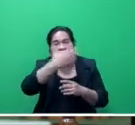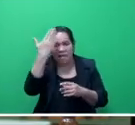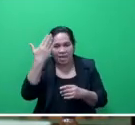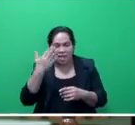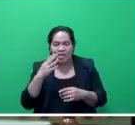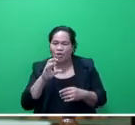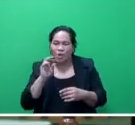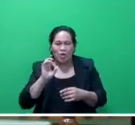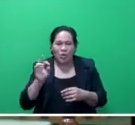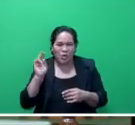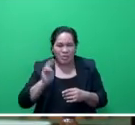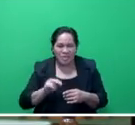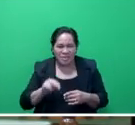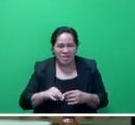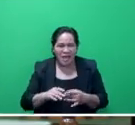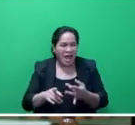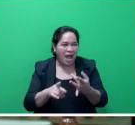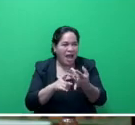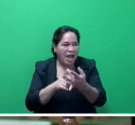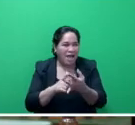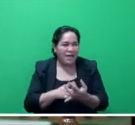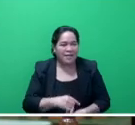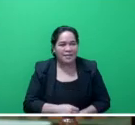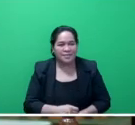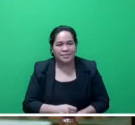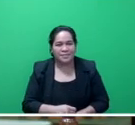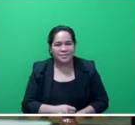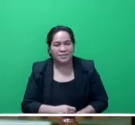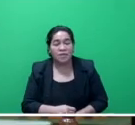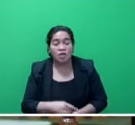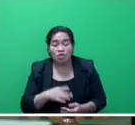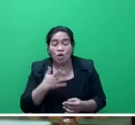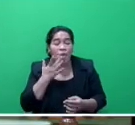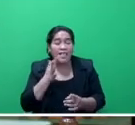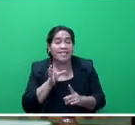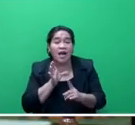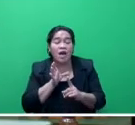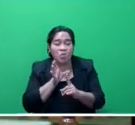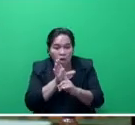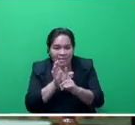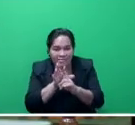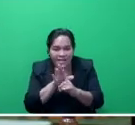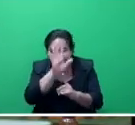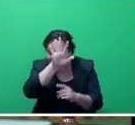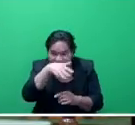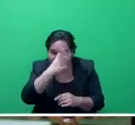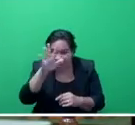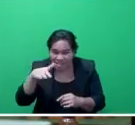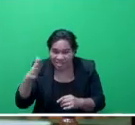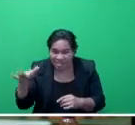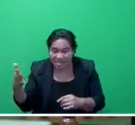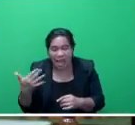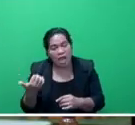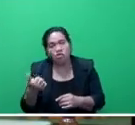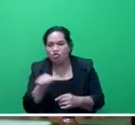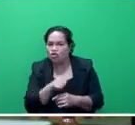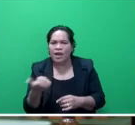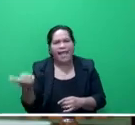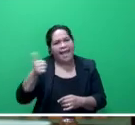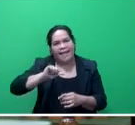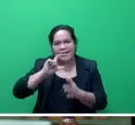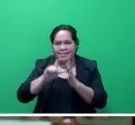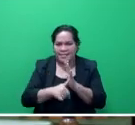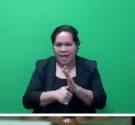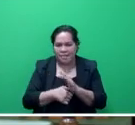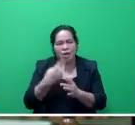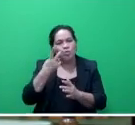in the Pacific actually have that. They actually they do the quarantine inspections at any time of the day,